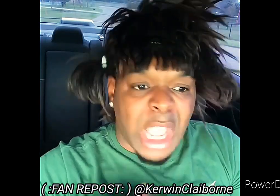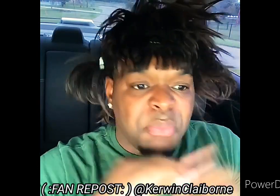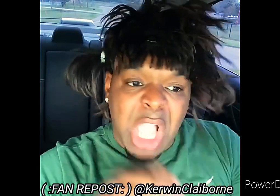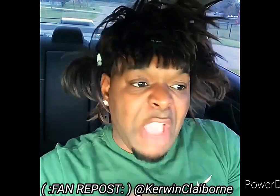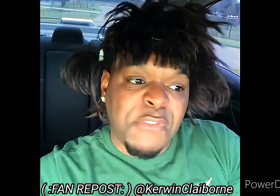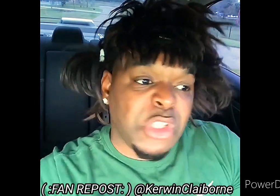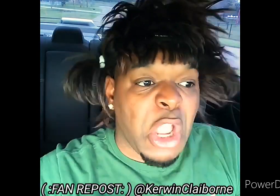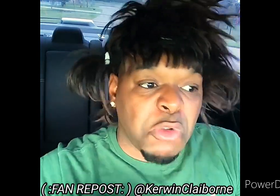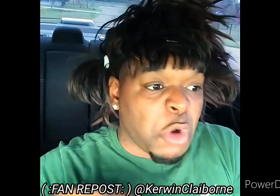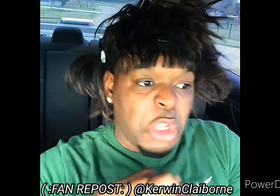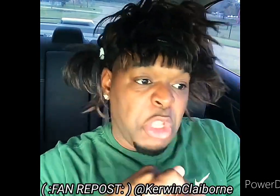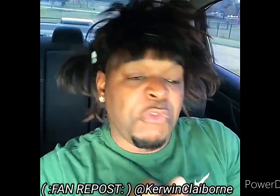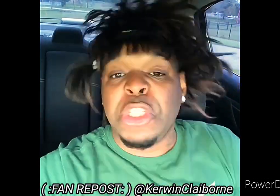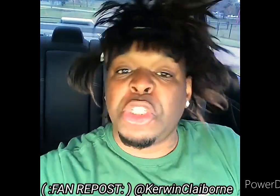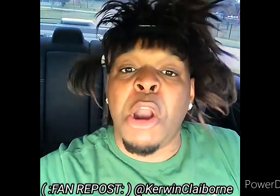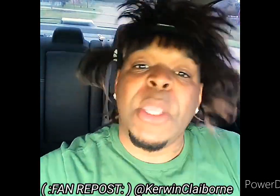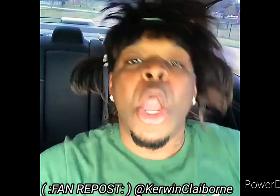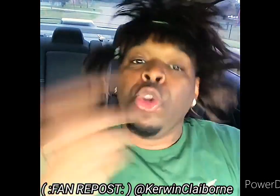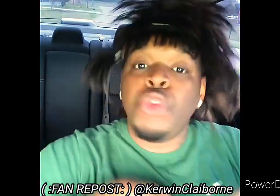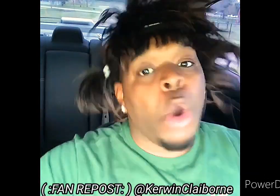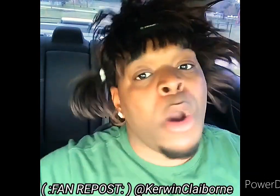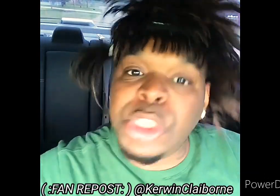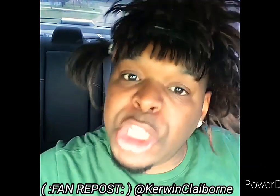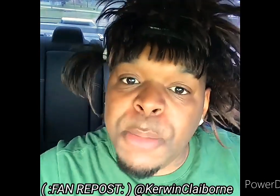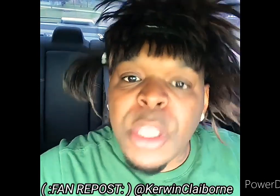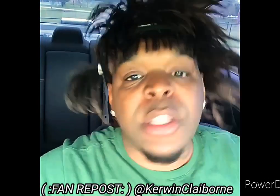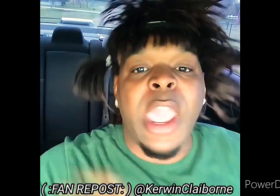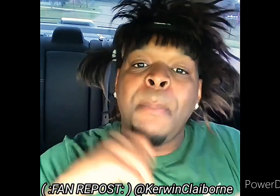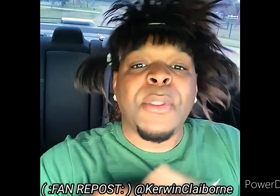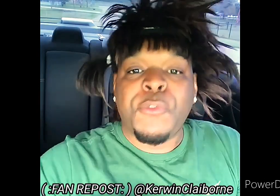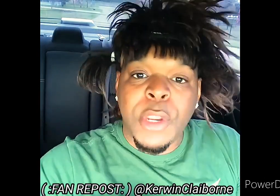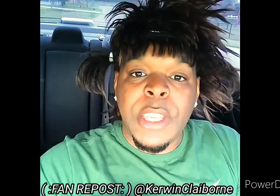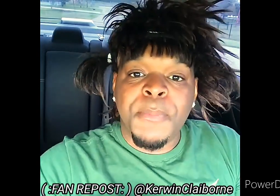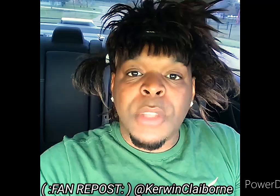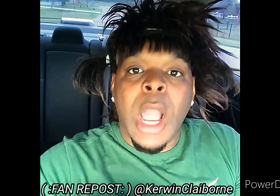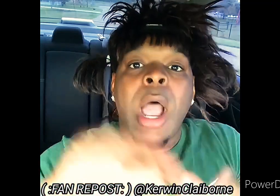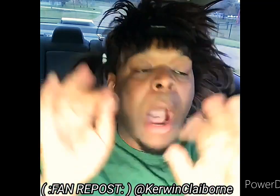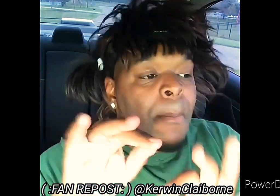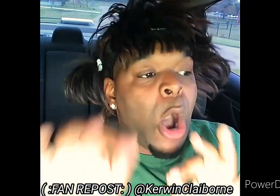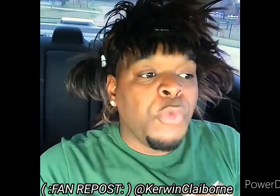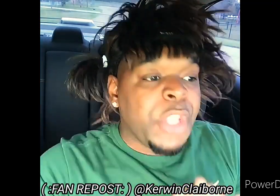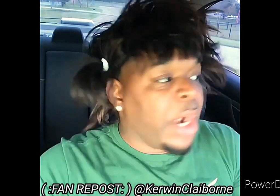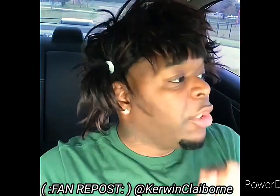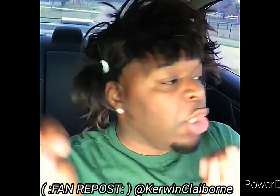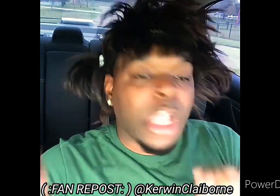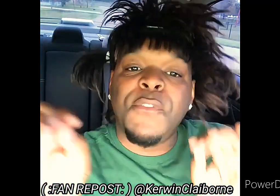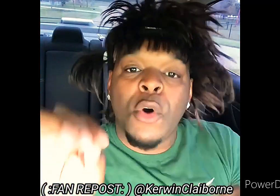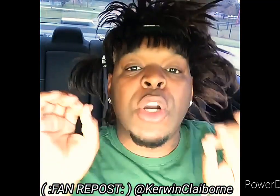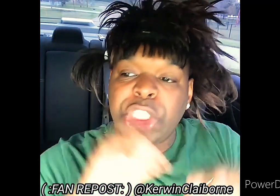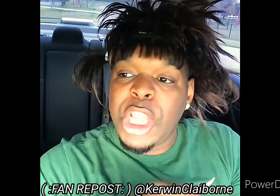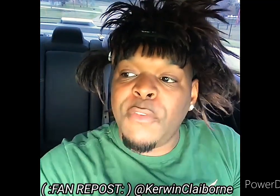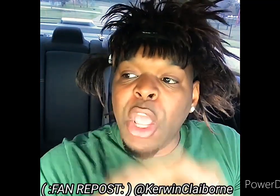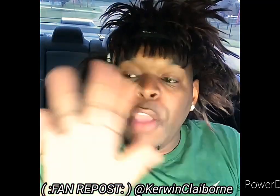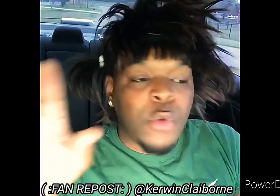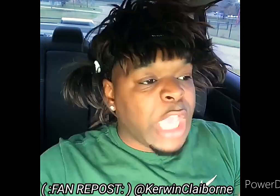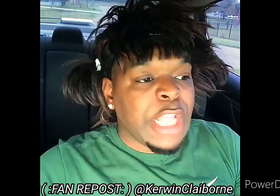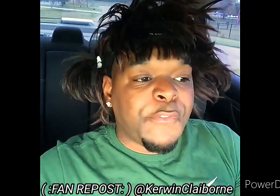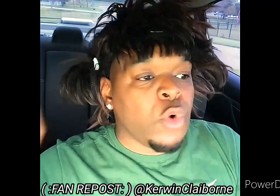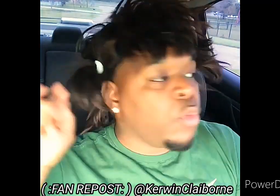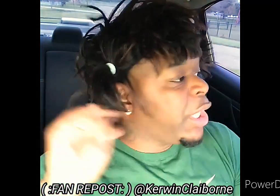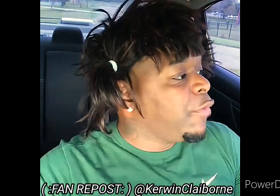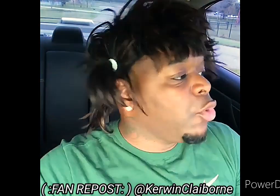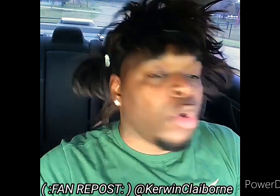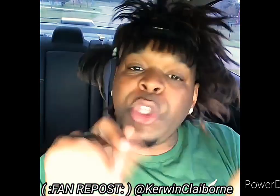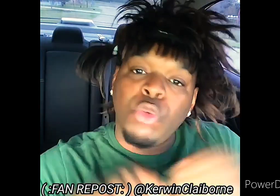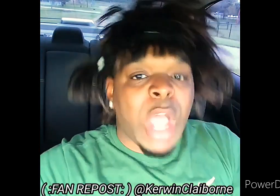because i know y'all be like i ain't finna download it ain't finna charge me you know i'm cheap the app is free i'm on there looking for a shelf if you